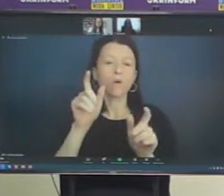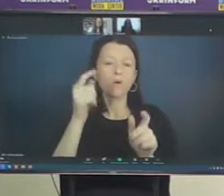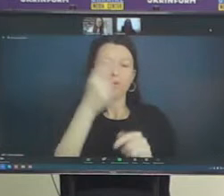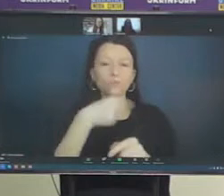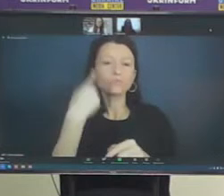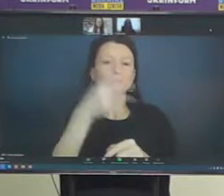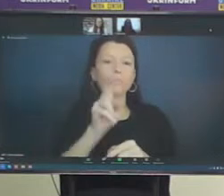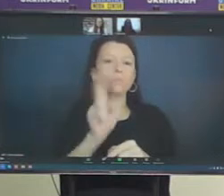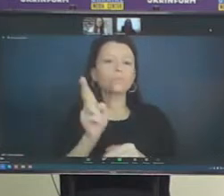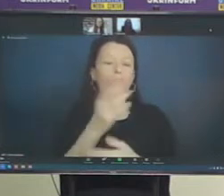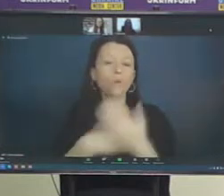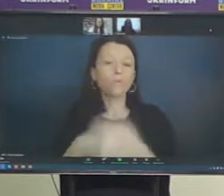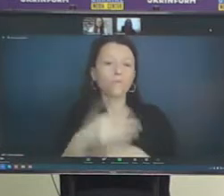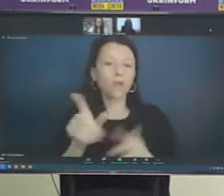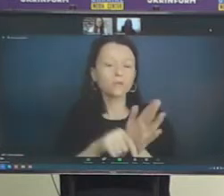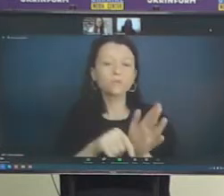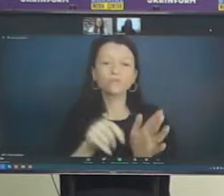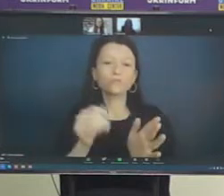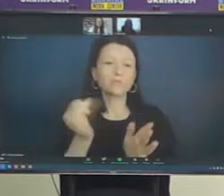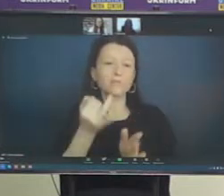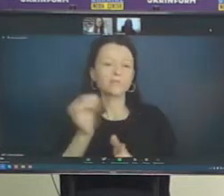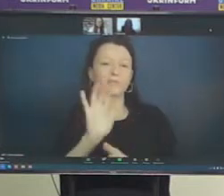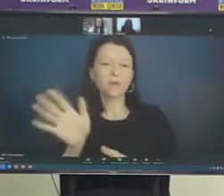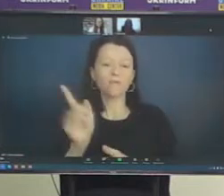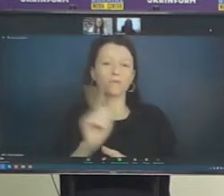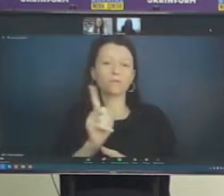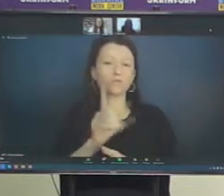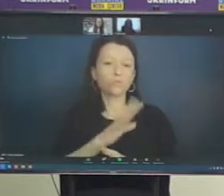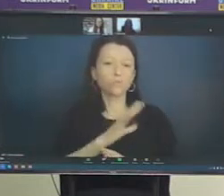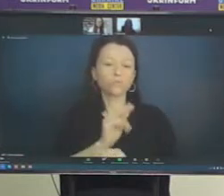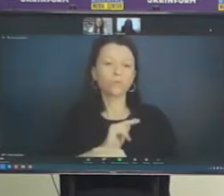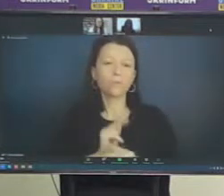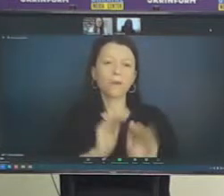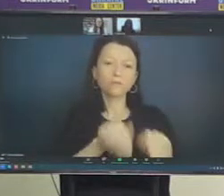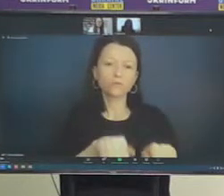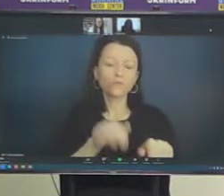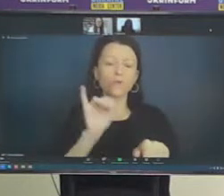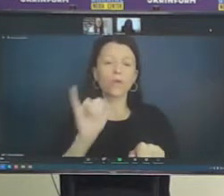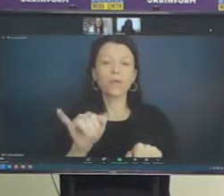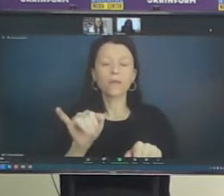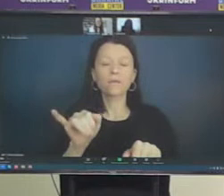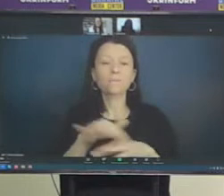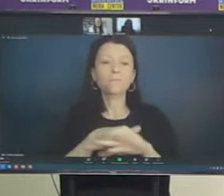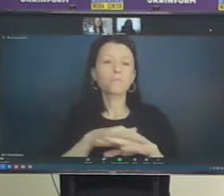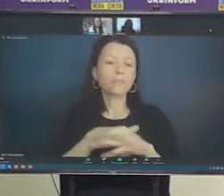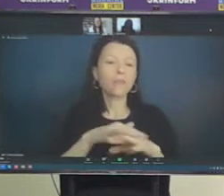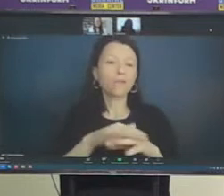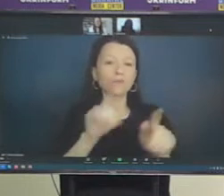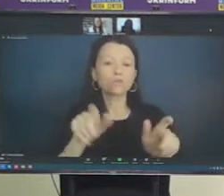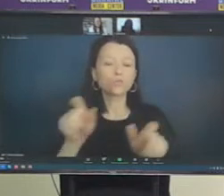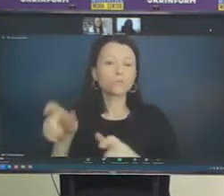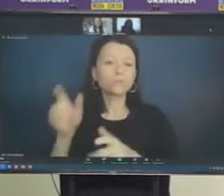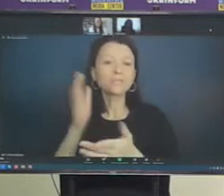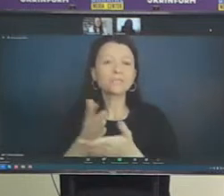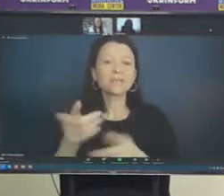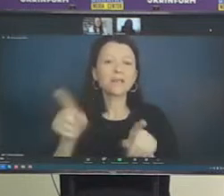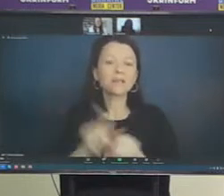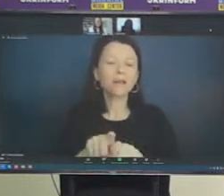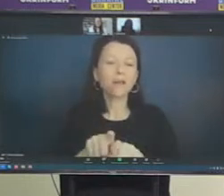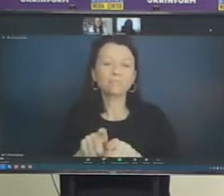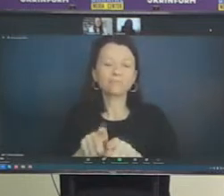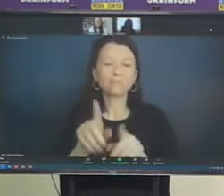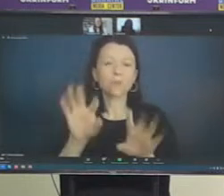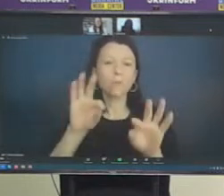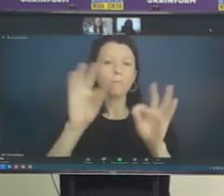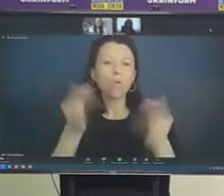it to the businesses, and explain it to the persons with the disabilities themselves. We are talking